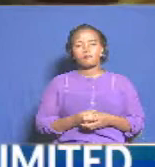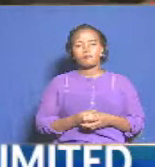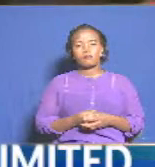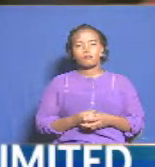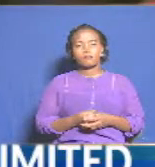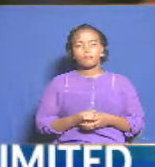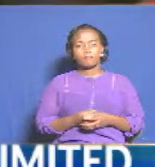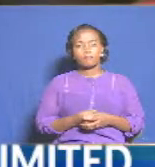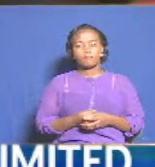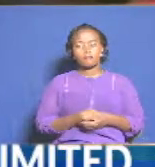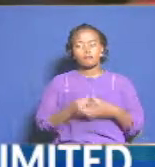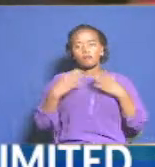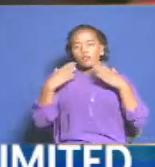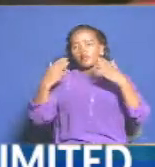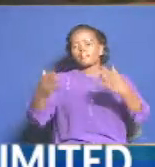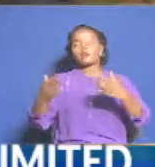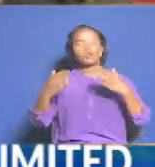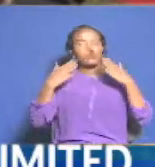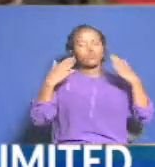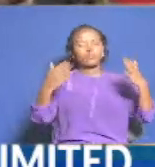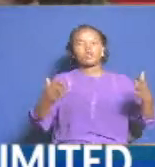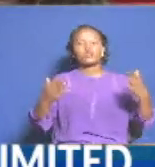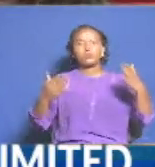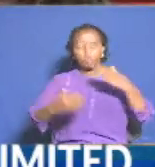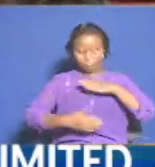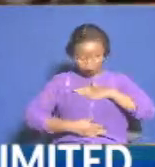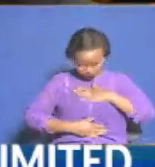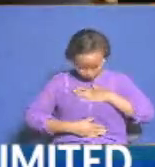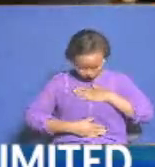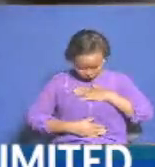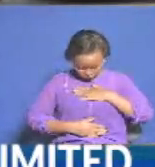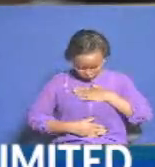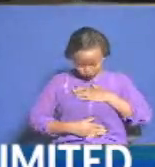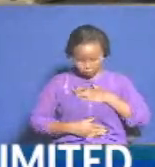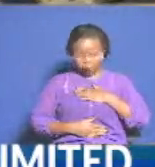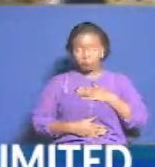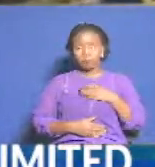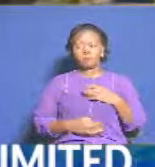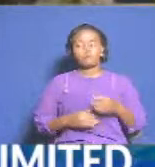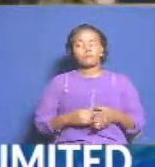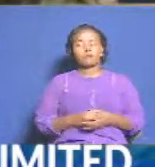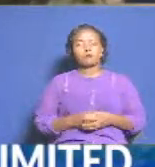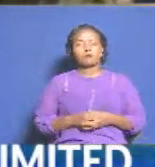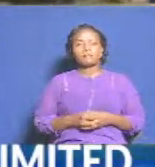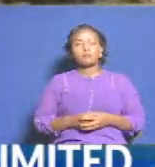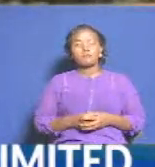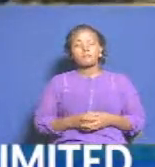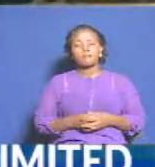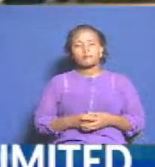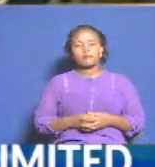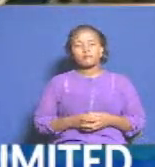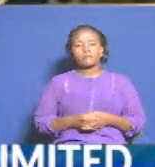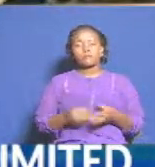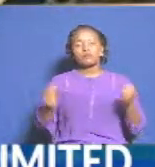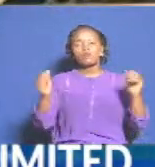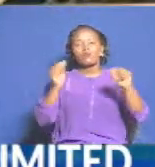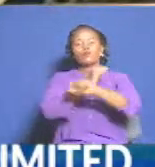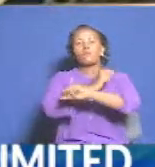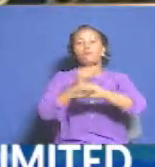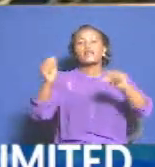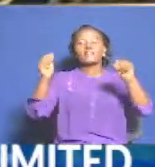Thank you very much, Your Excellencies. President Uhuru Kenyatta